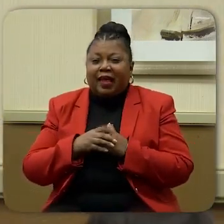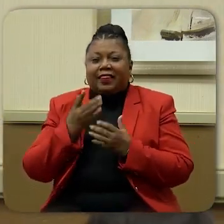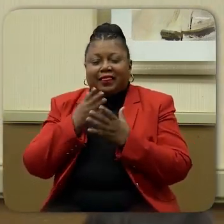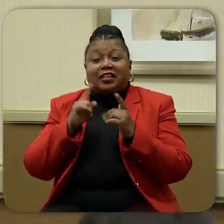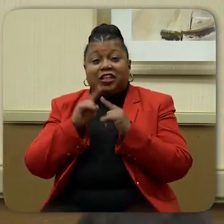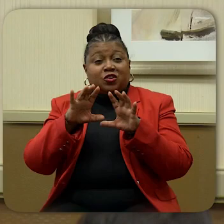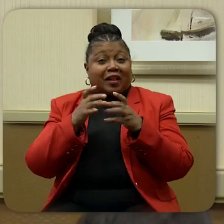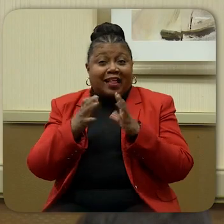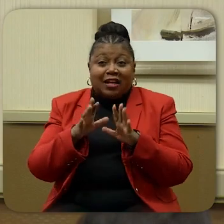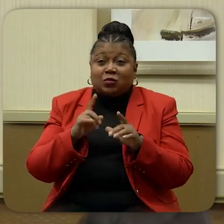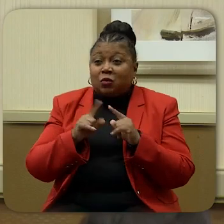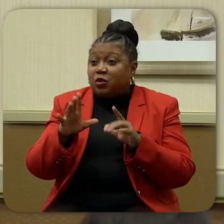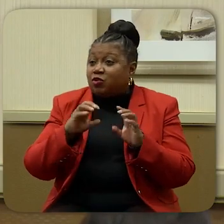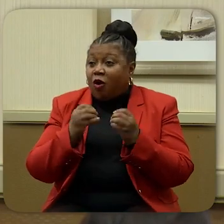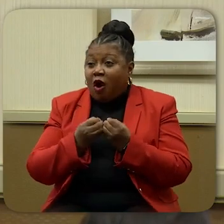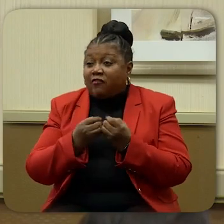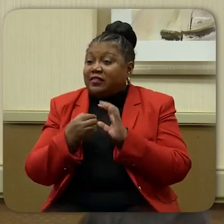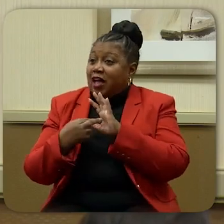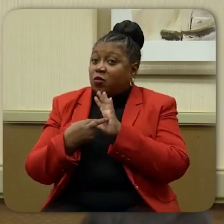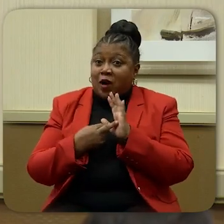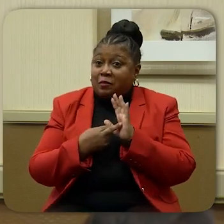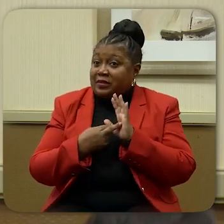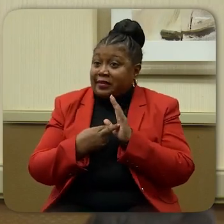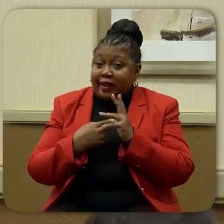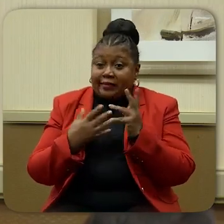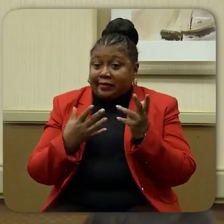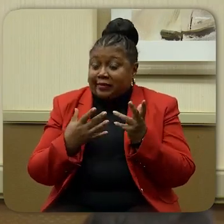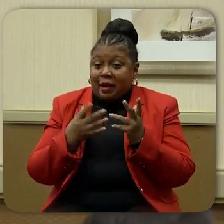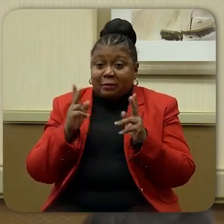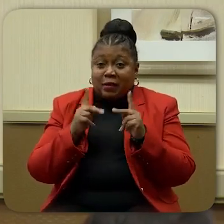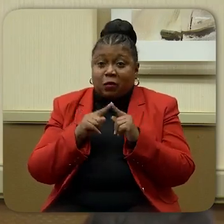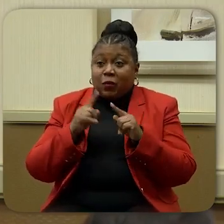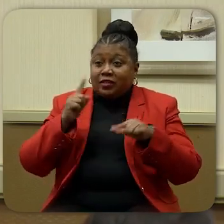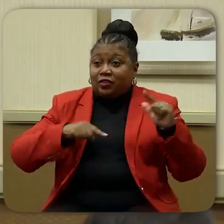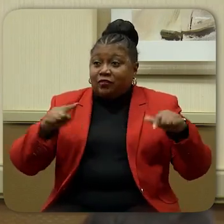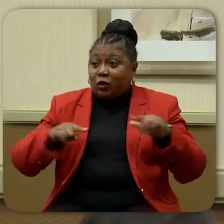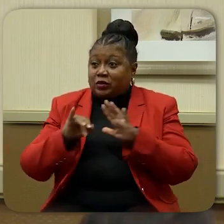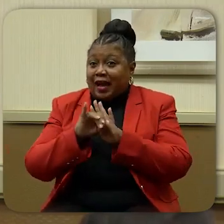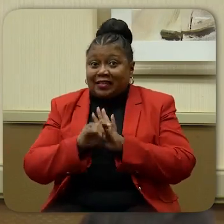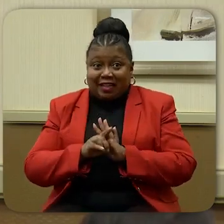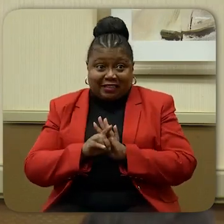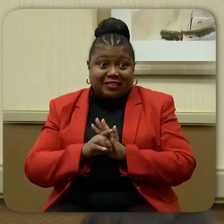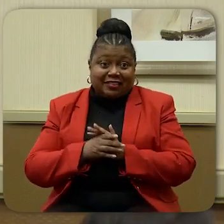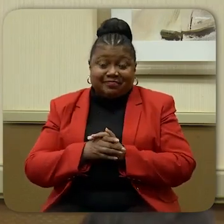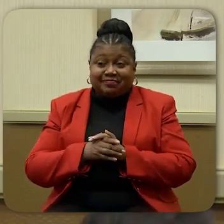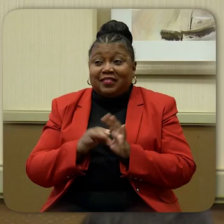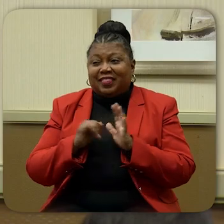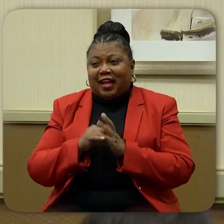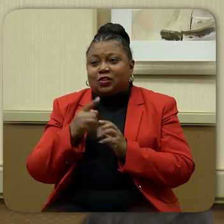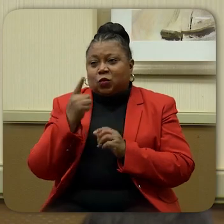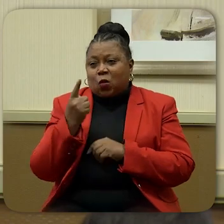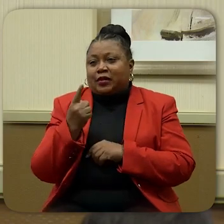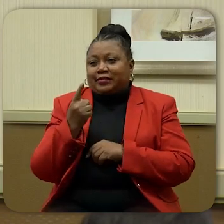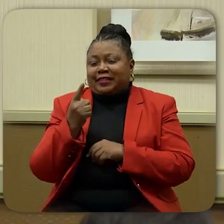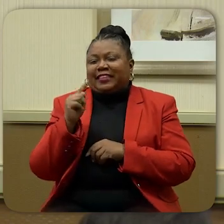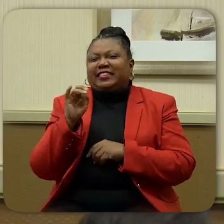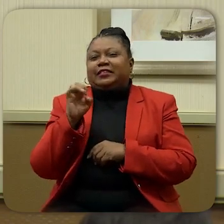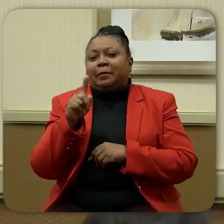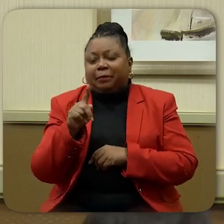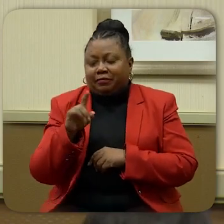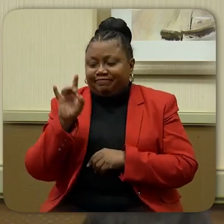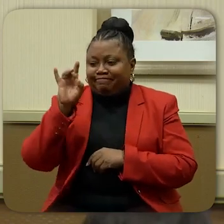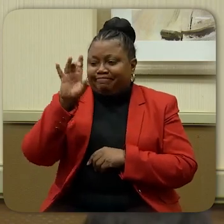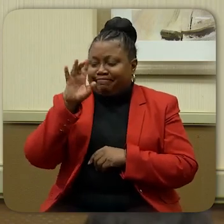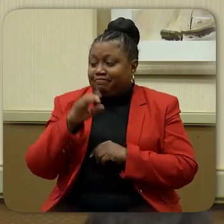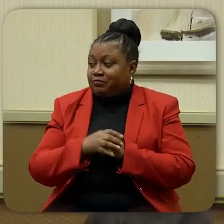things up in your classroom or your office that represent folks with diverse identities? So that's one tip. I'm going to skip through